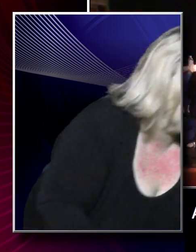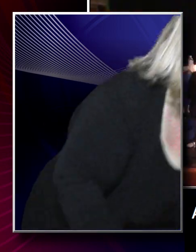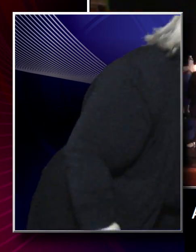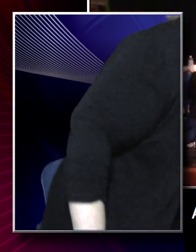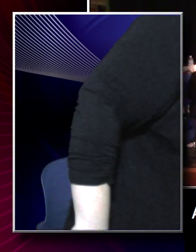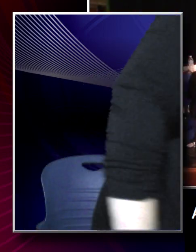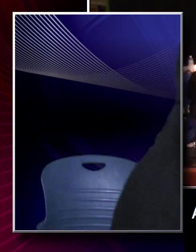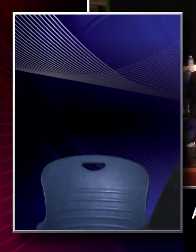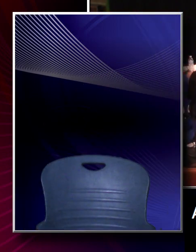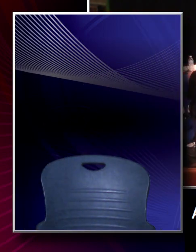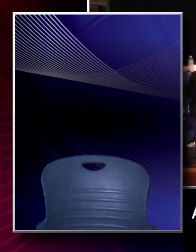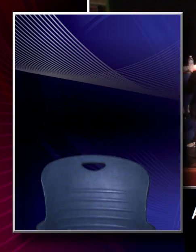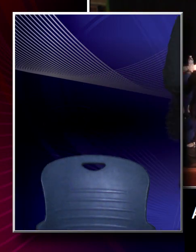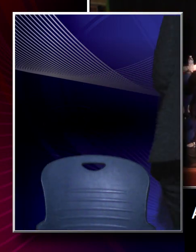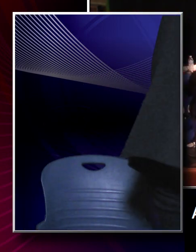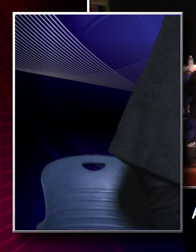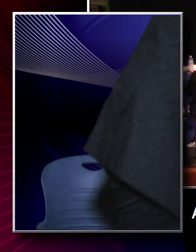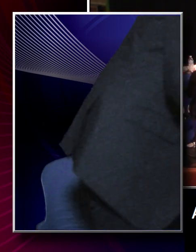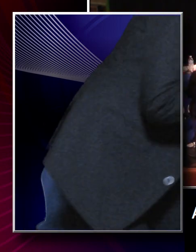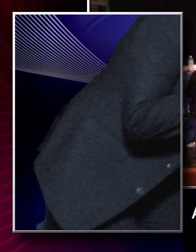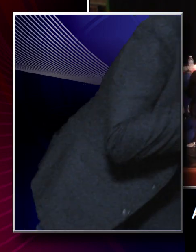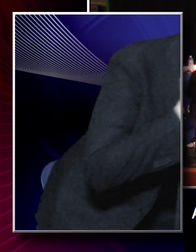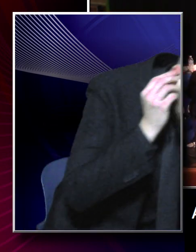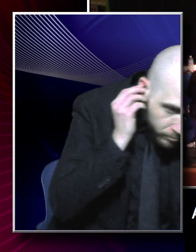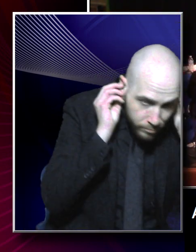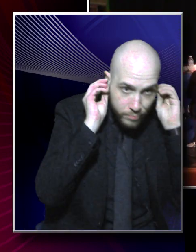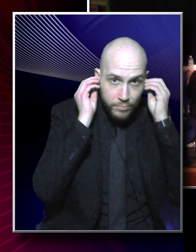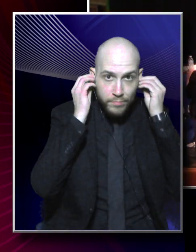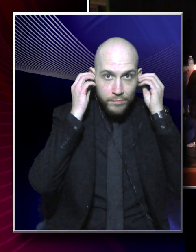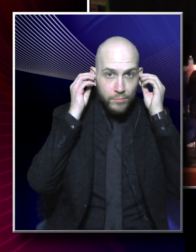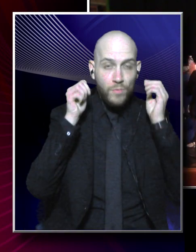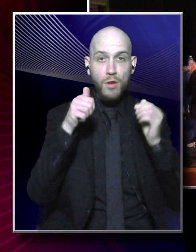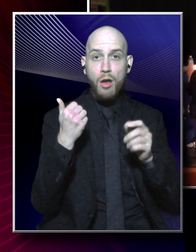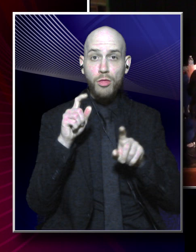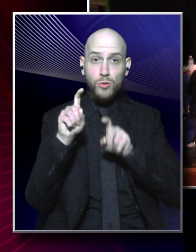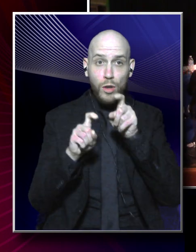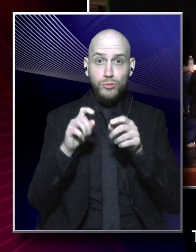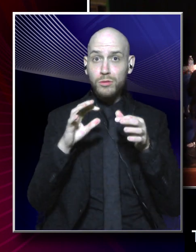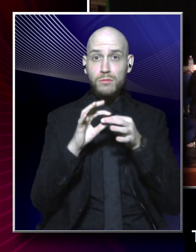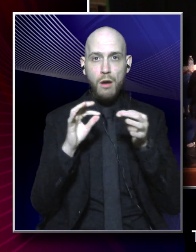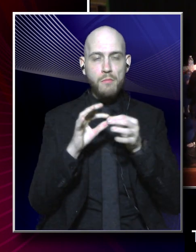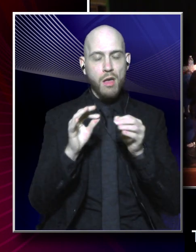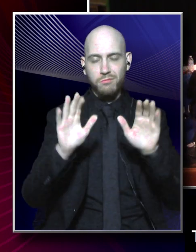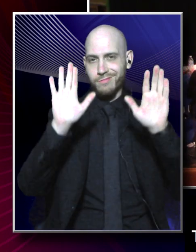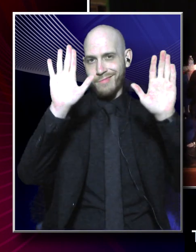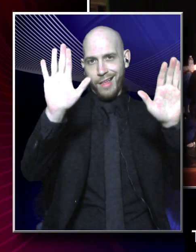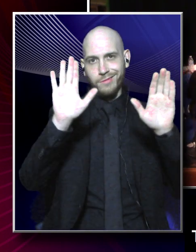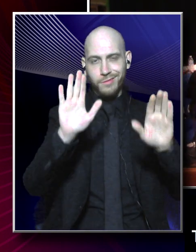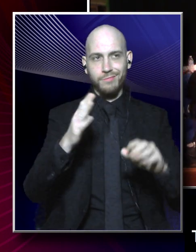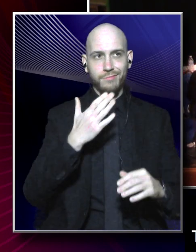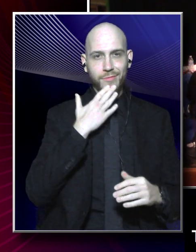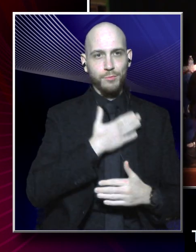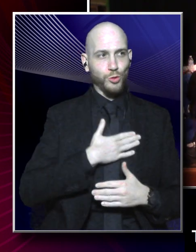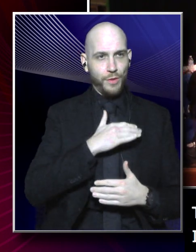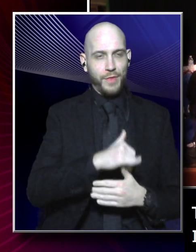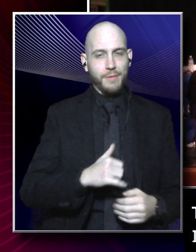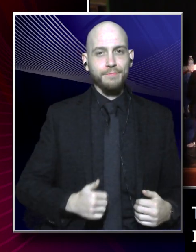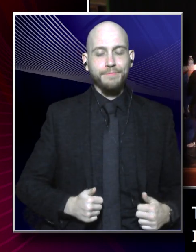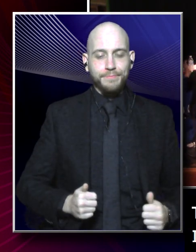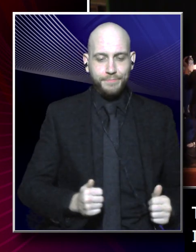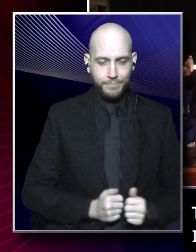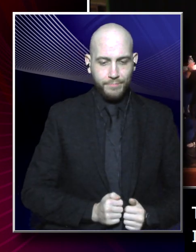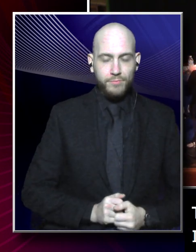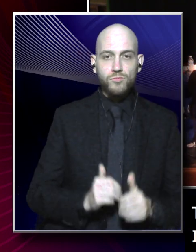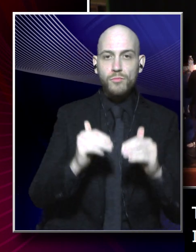Any other questions or comments? Thank you. That was an excellent report. Appreciate it. Lot to do. Next